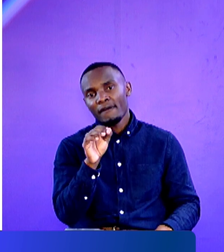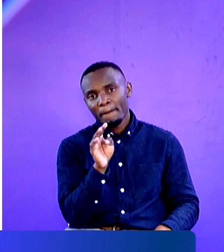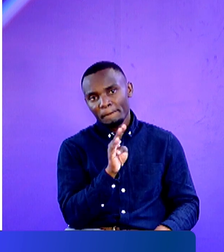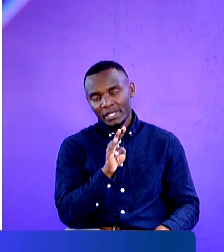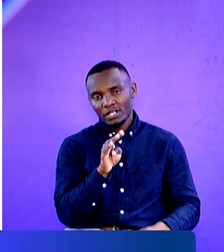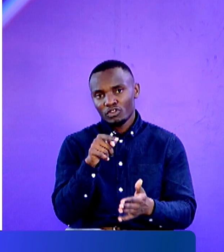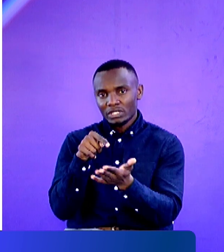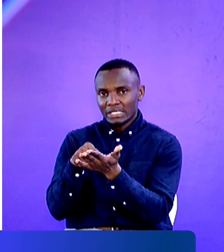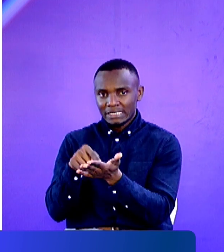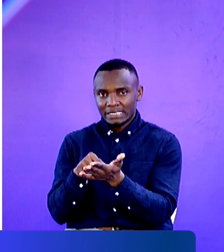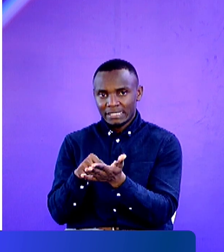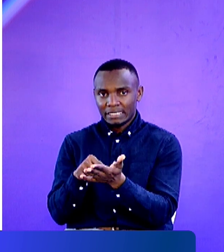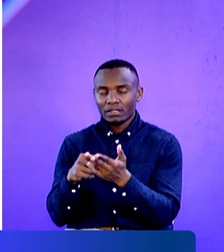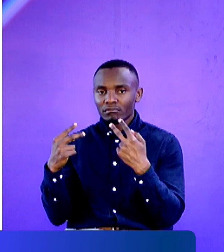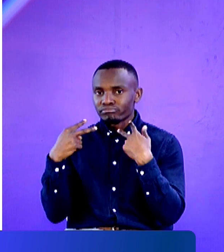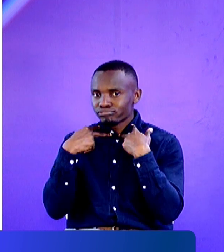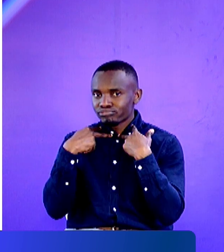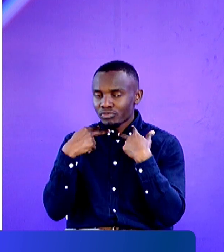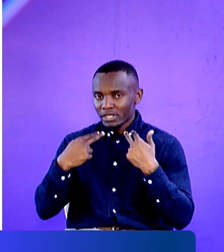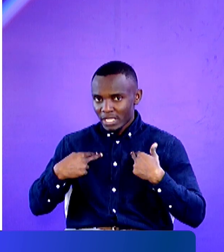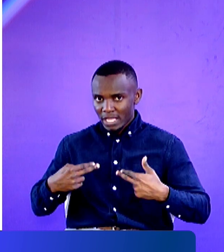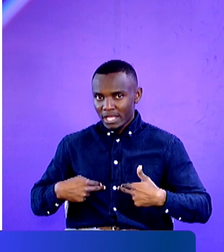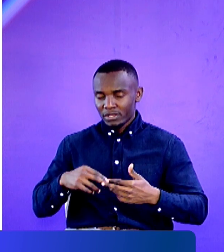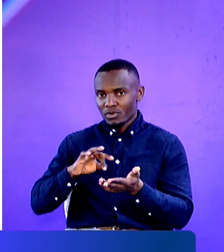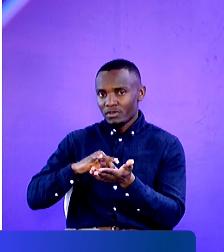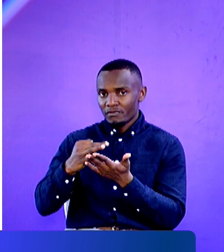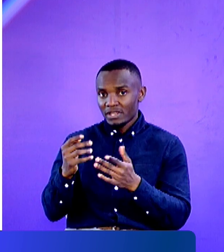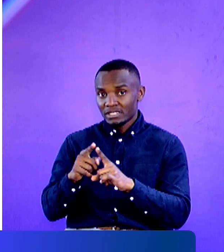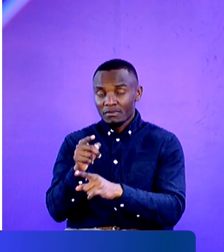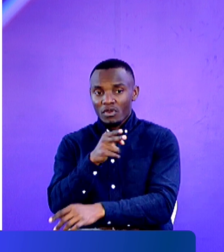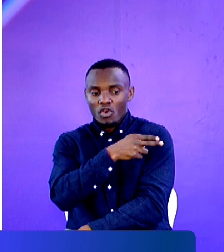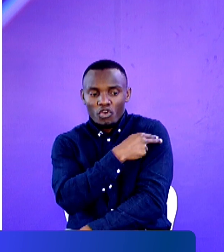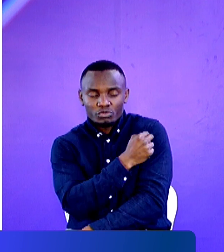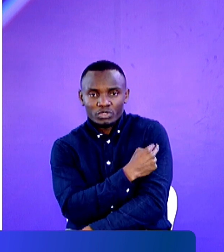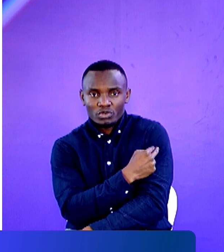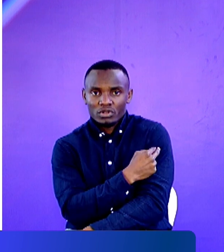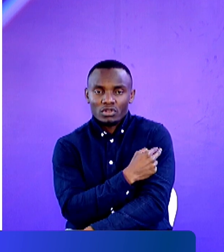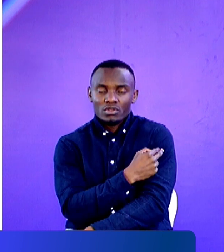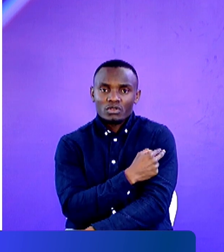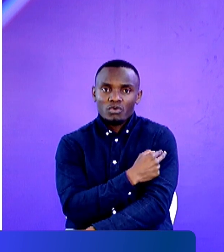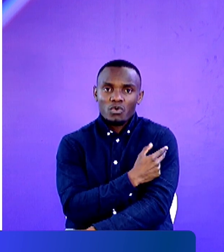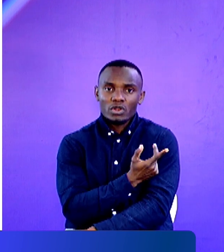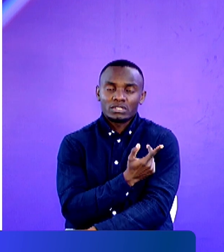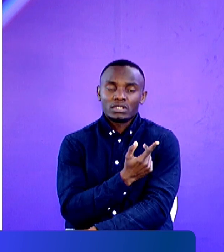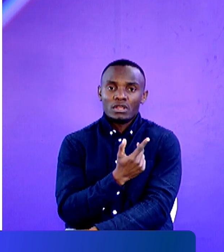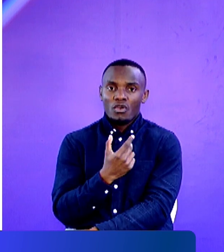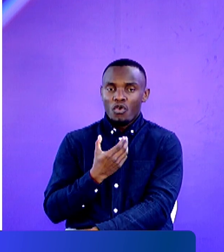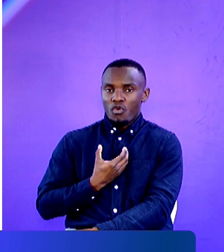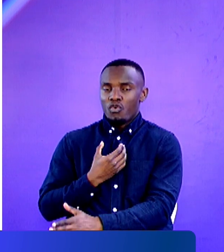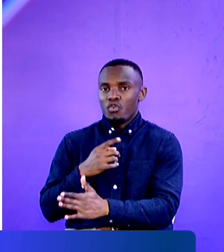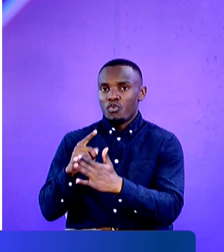fund, and hospitals are owed 65 billion, staff salaries delayed, and millions of patients denied care